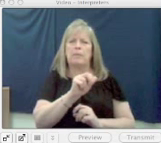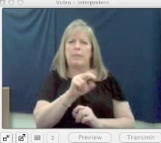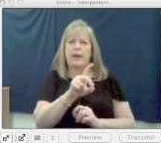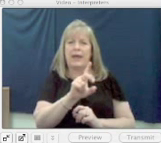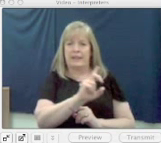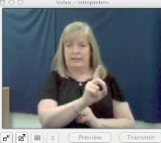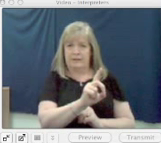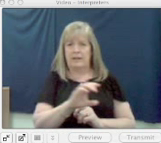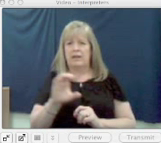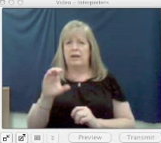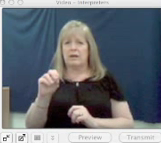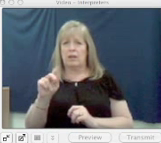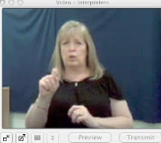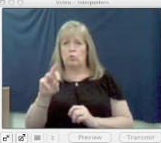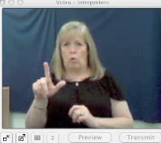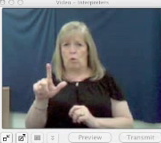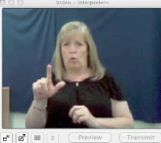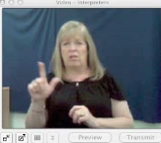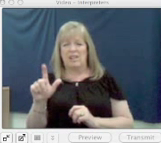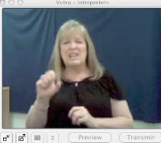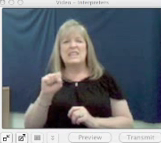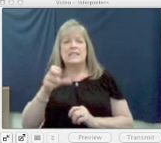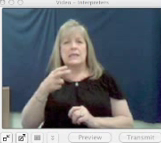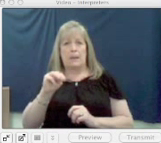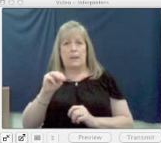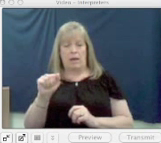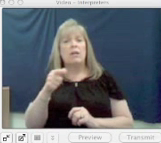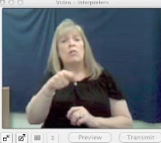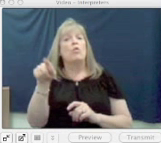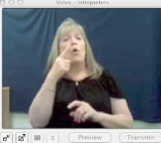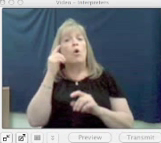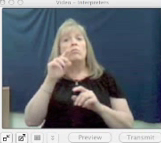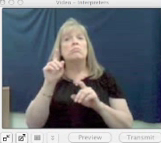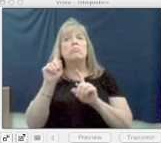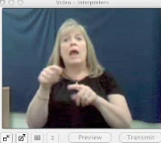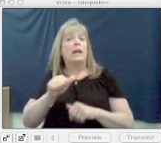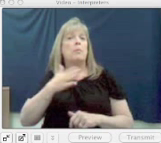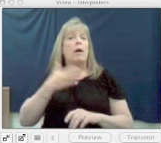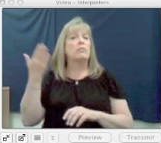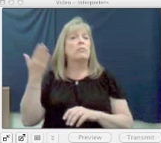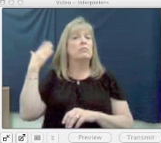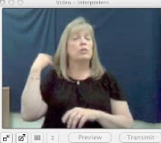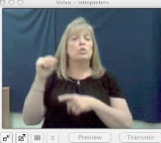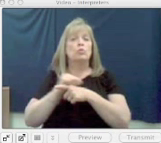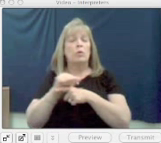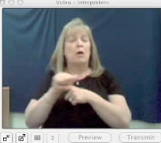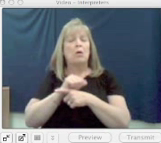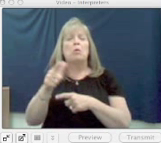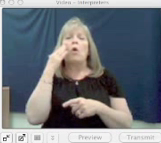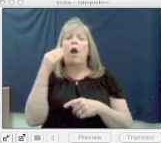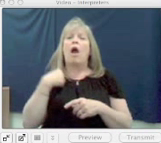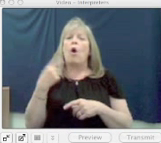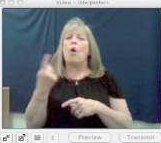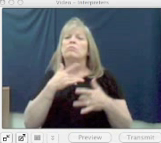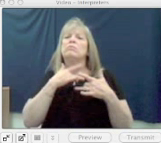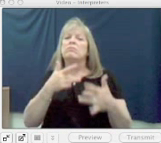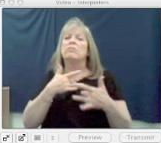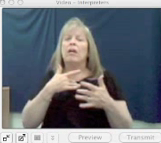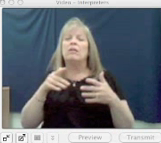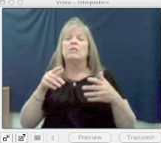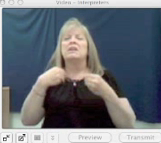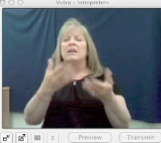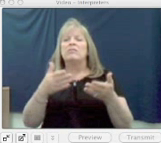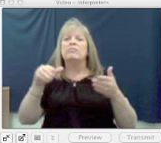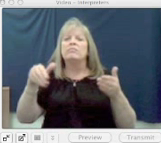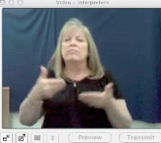Most of you, if you've ever attended a training of mine, know that I tend to start with certain aspects of demand control